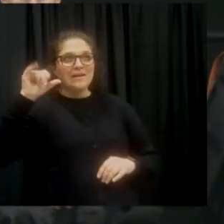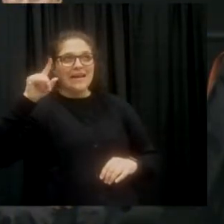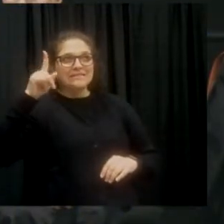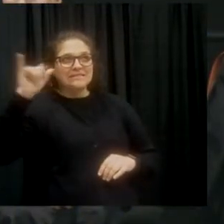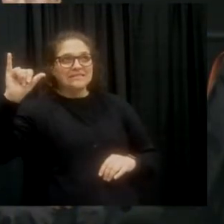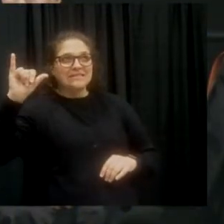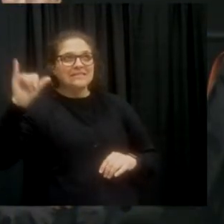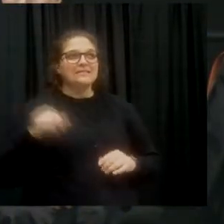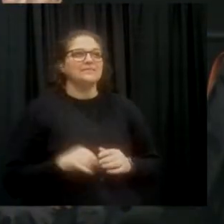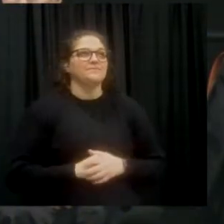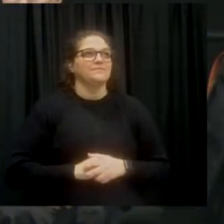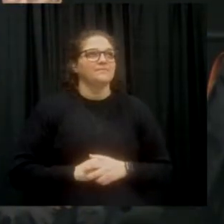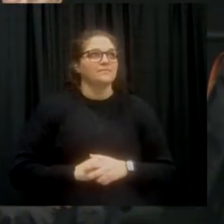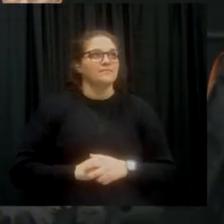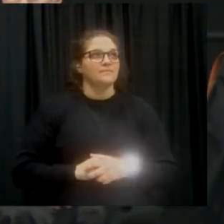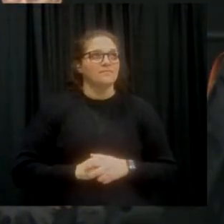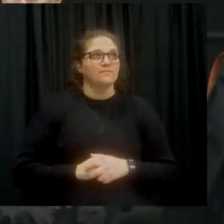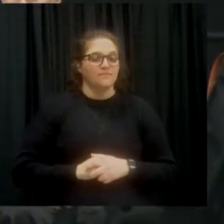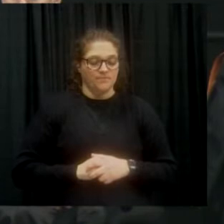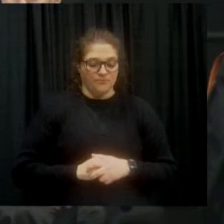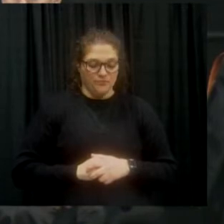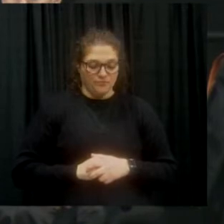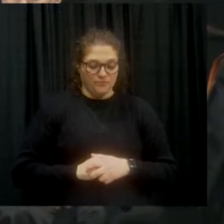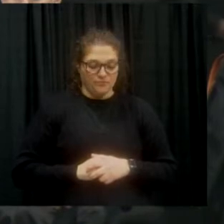Do you want to test? What? Listen to the mic.